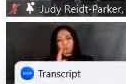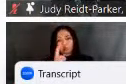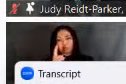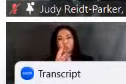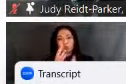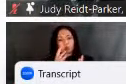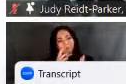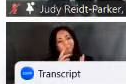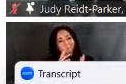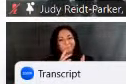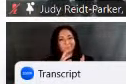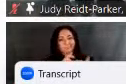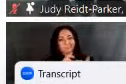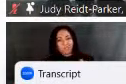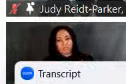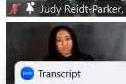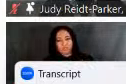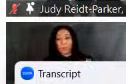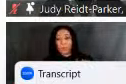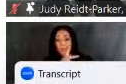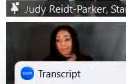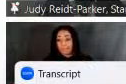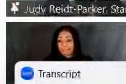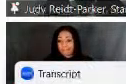program. And Judy?